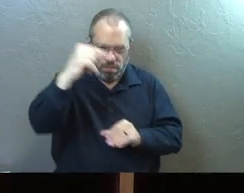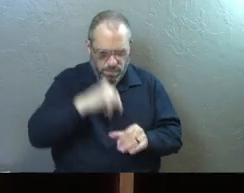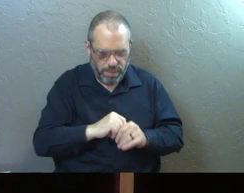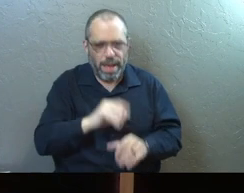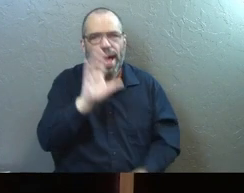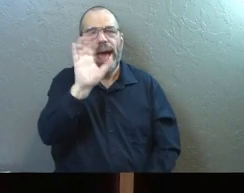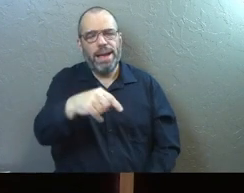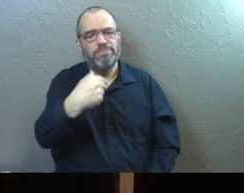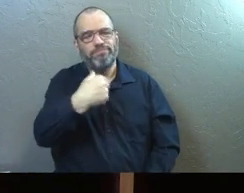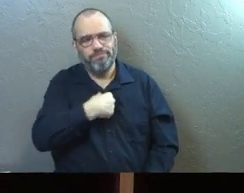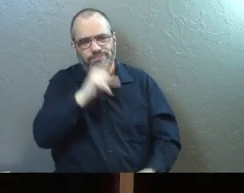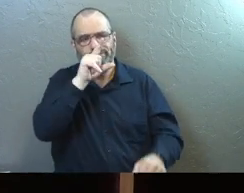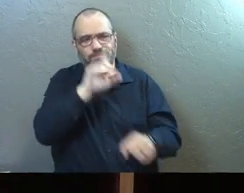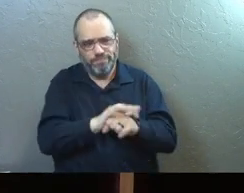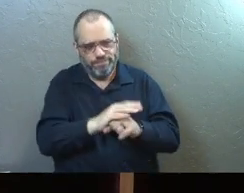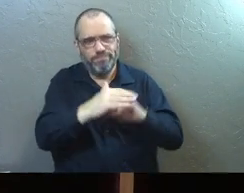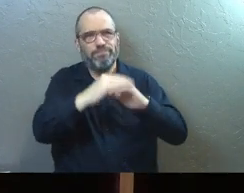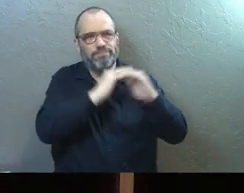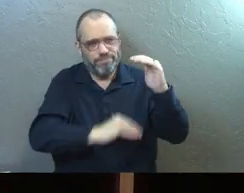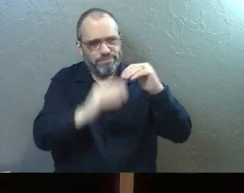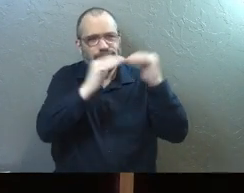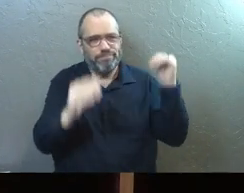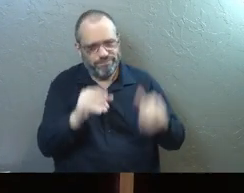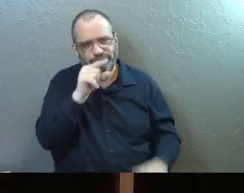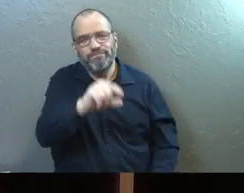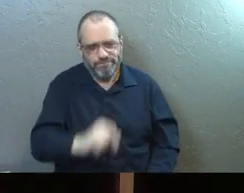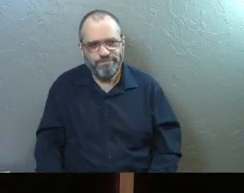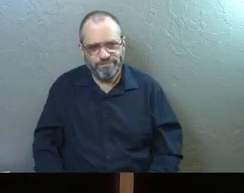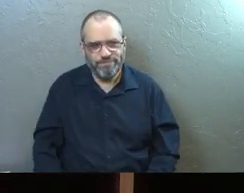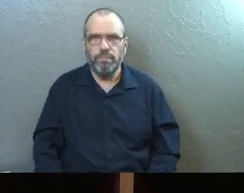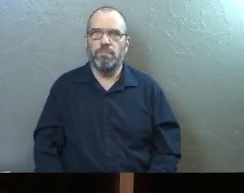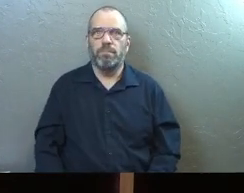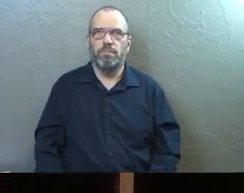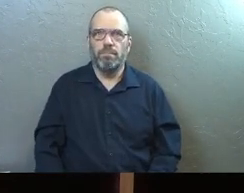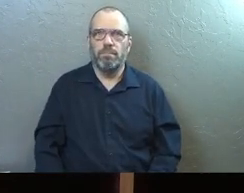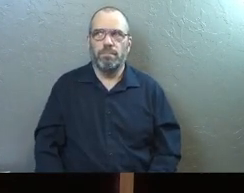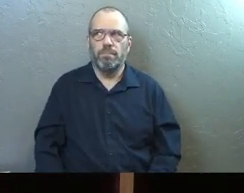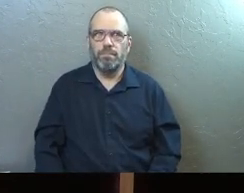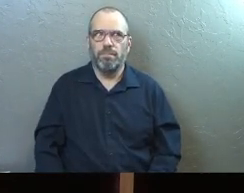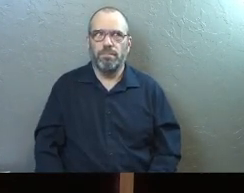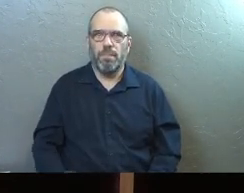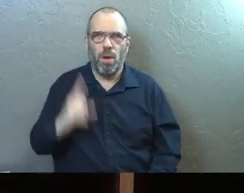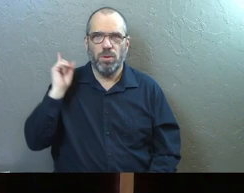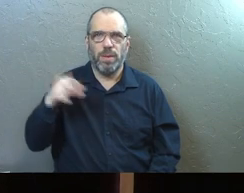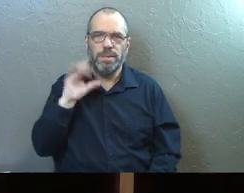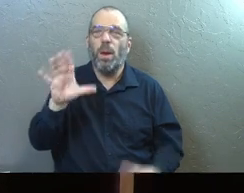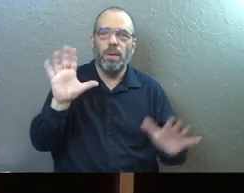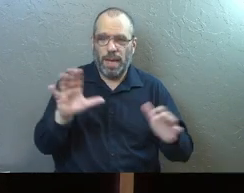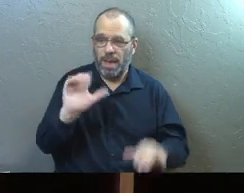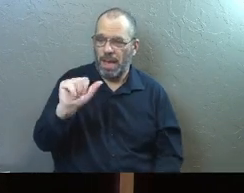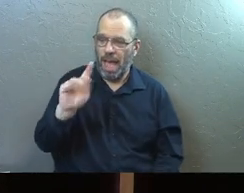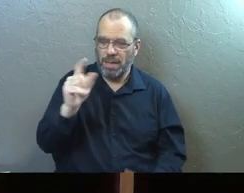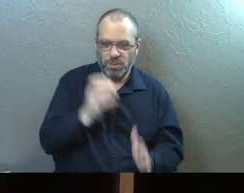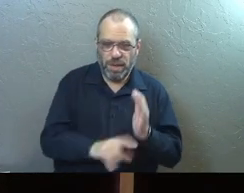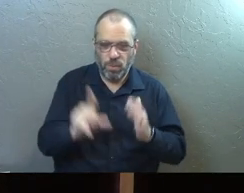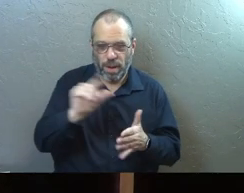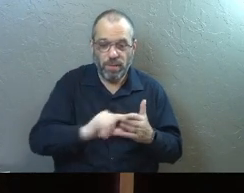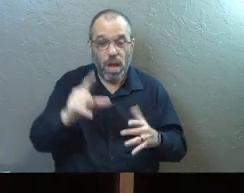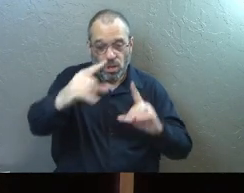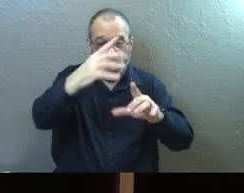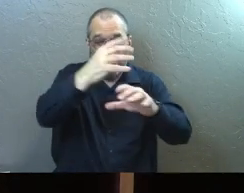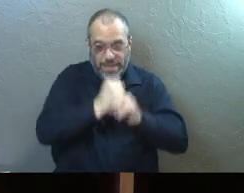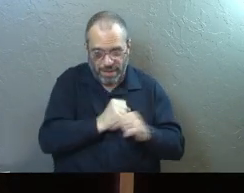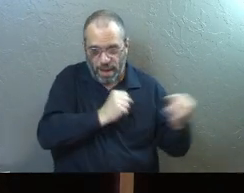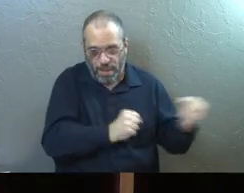I'm guaranteeing you heaven. Crazy. So good. Acts 1:8. But you will